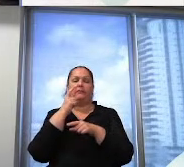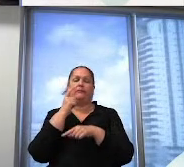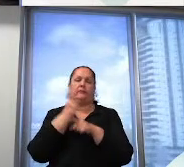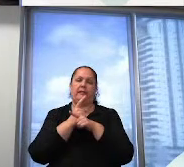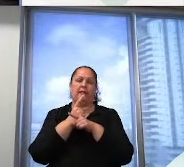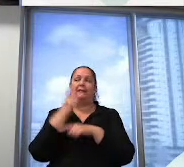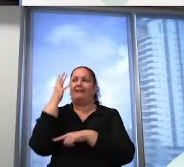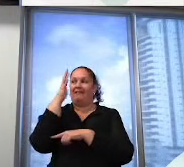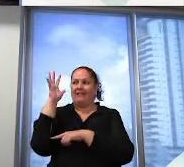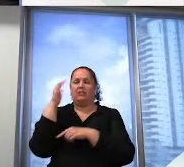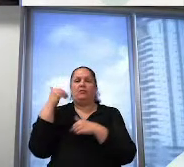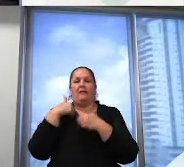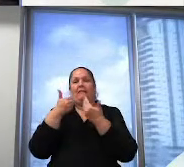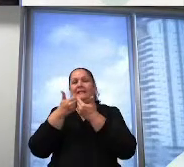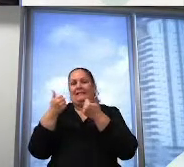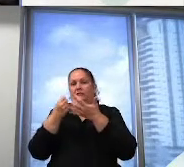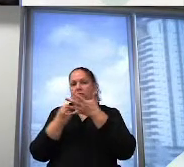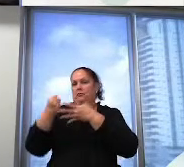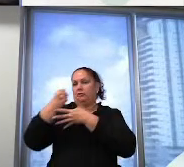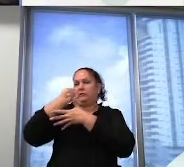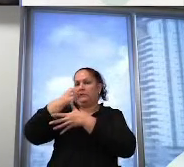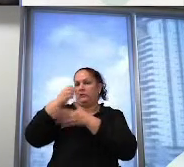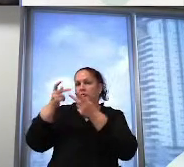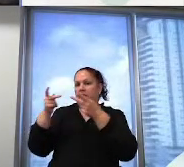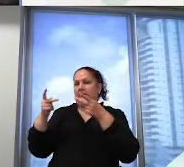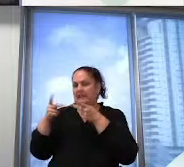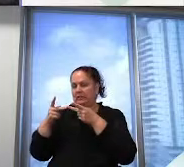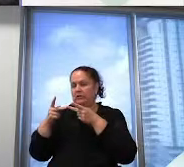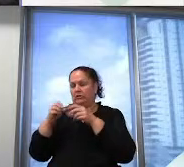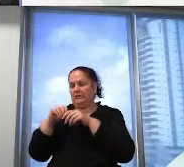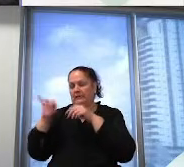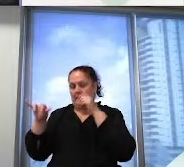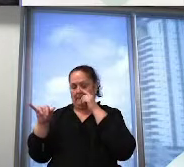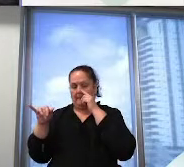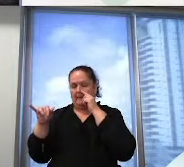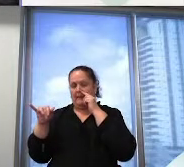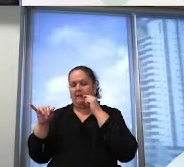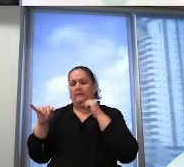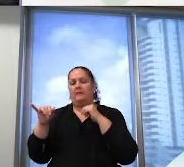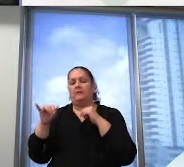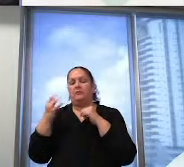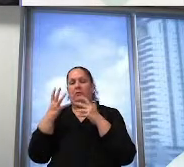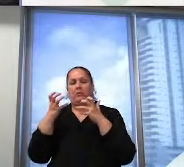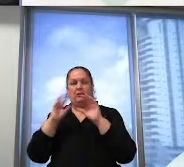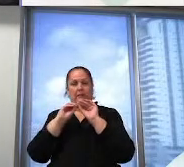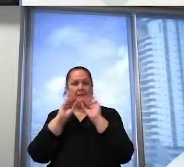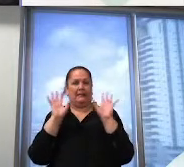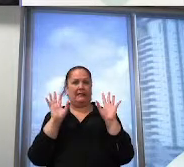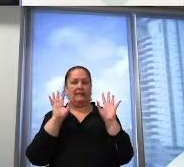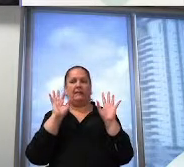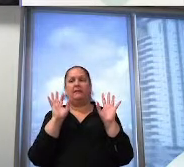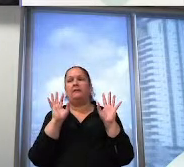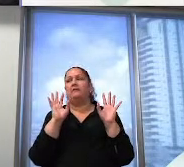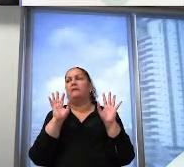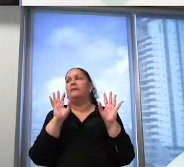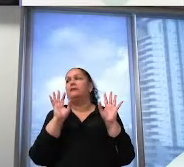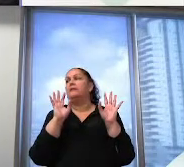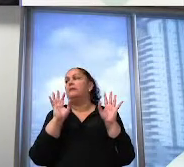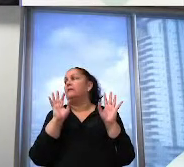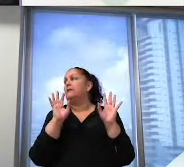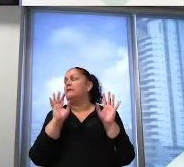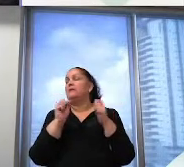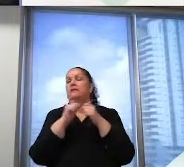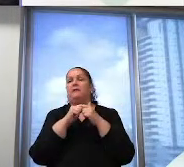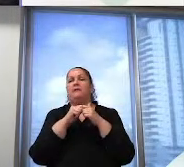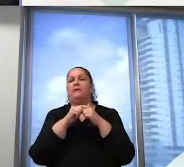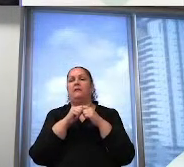incorrect. The vegetation had a different prioritization on that. So the one thing I just want to be clear on, and